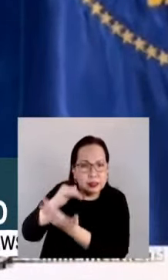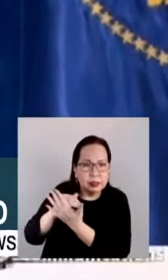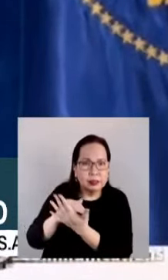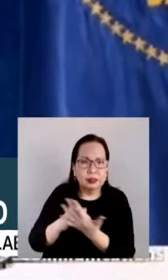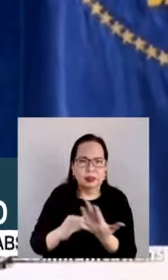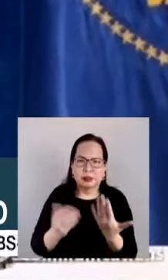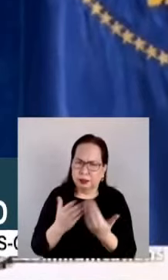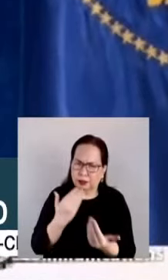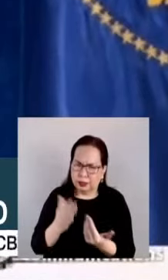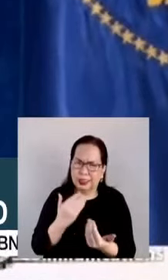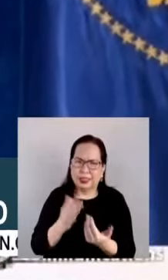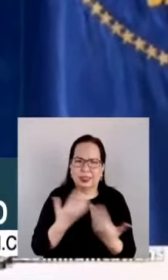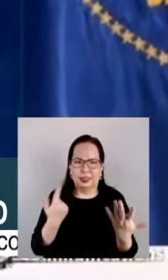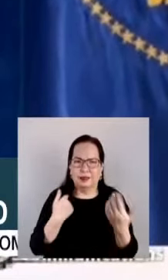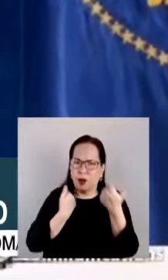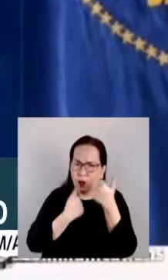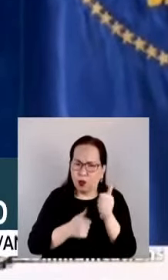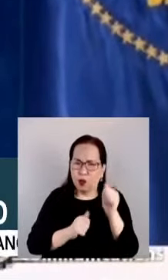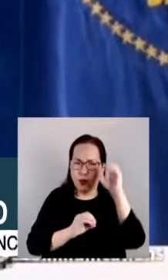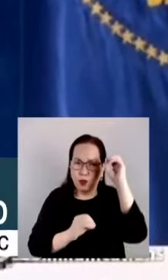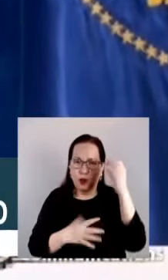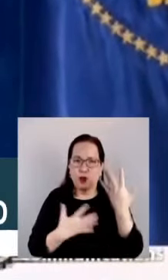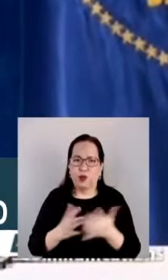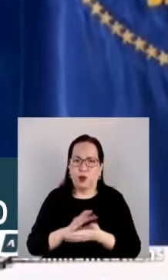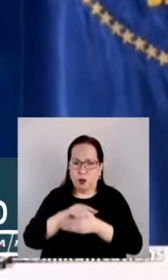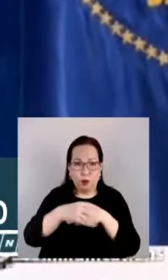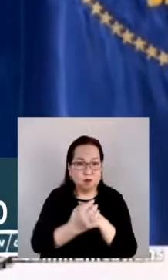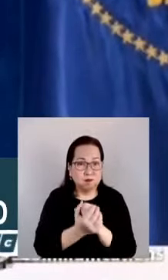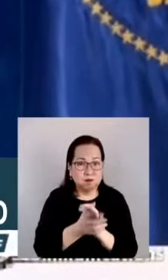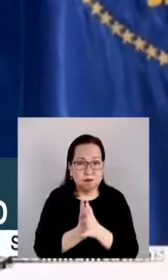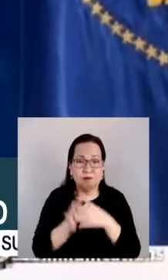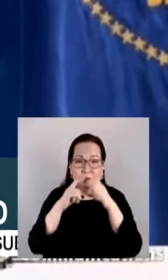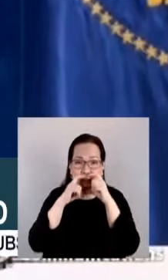ang mask, importante talaga yan.